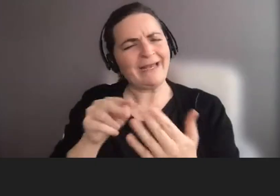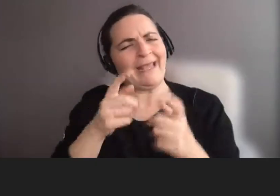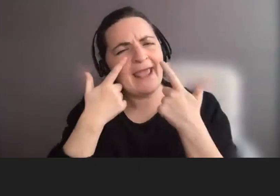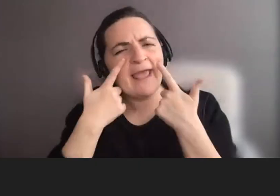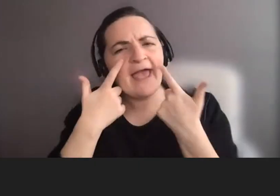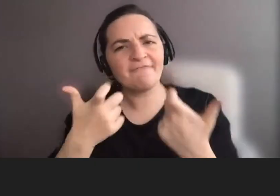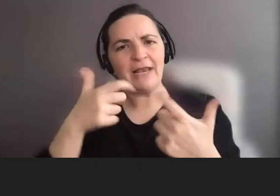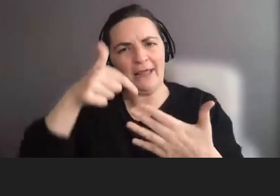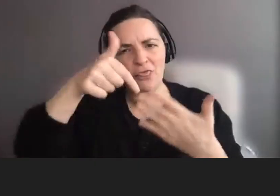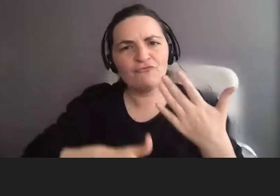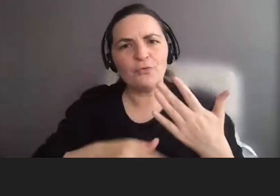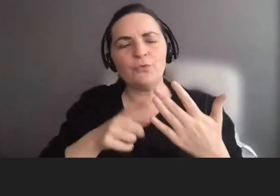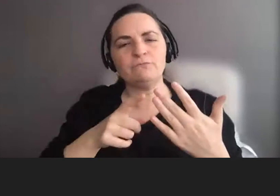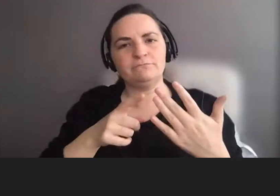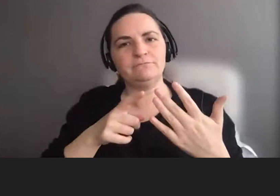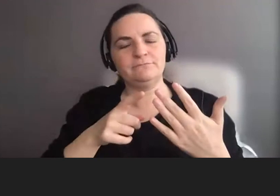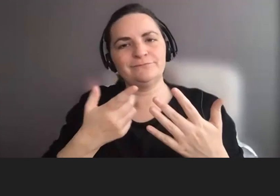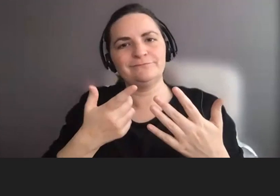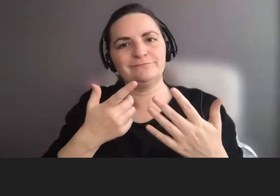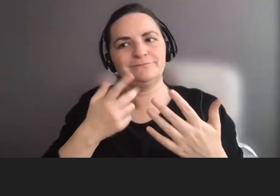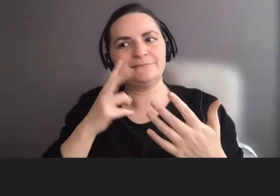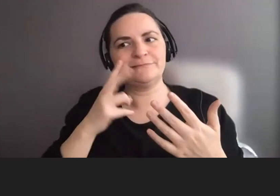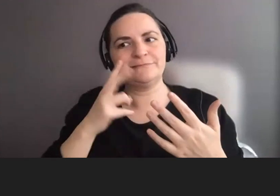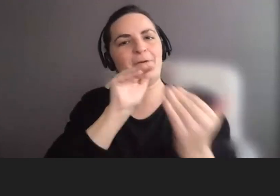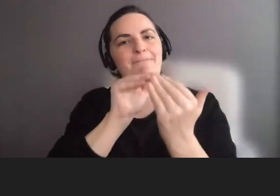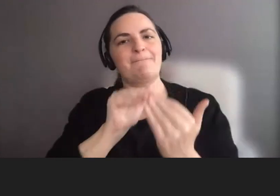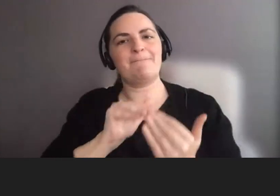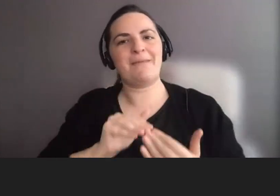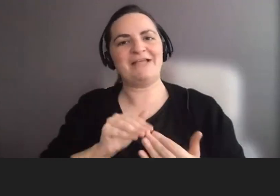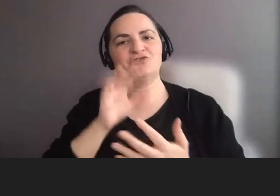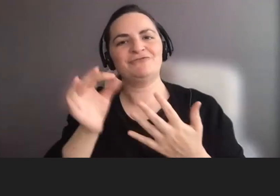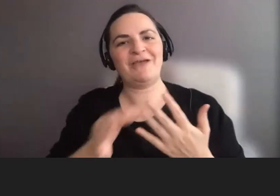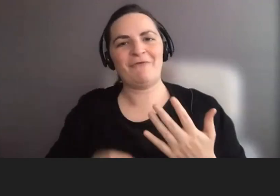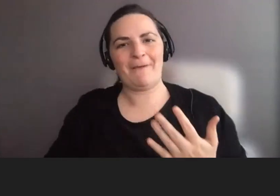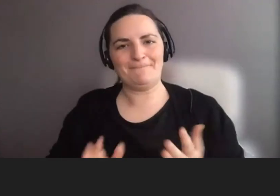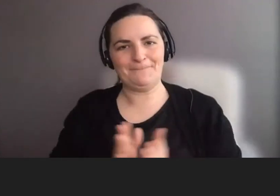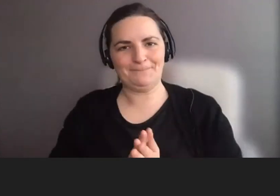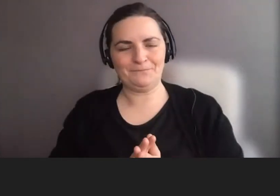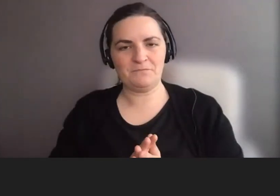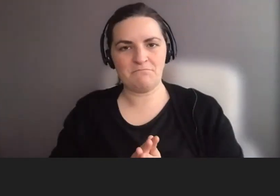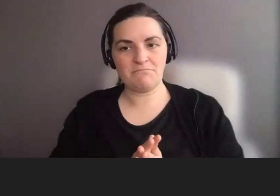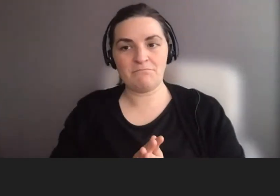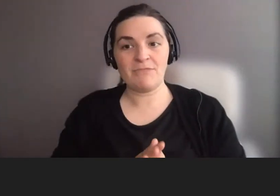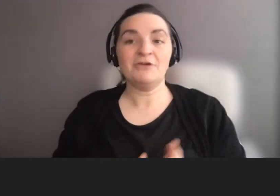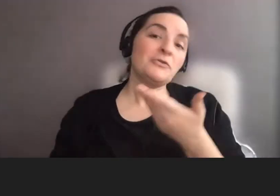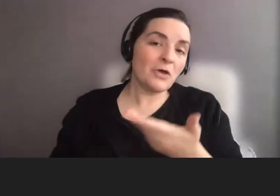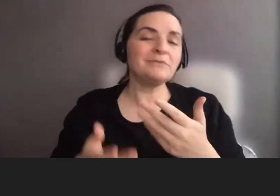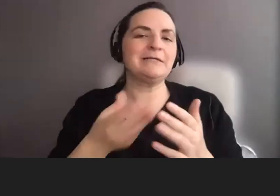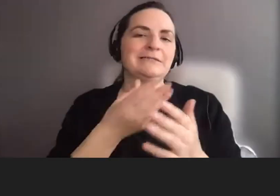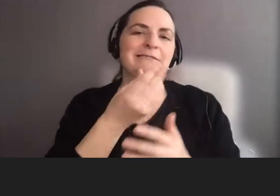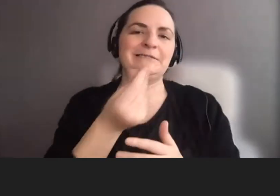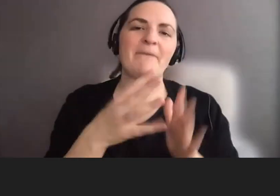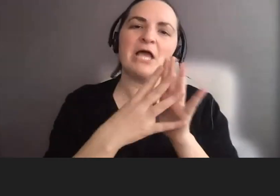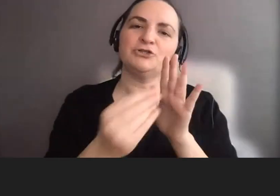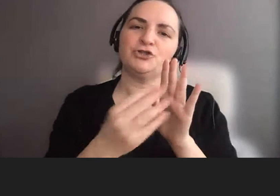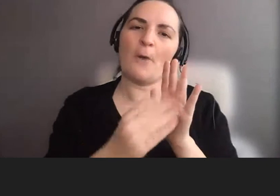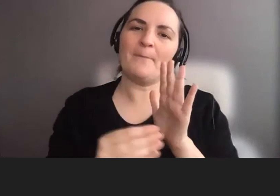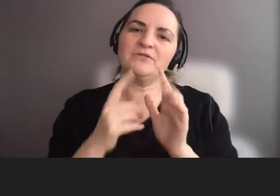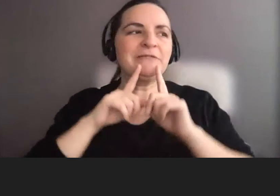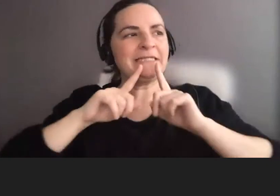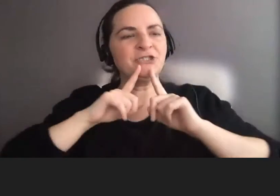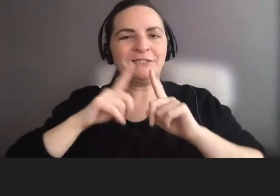Okay, so those are some examples of the thinking that a teacher might have to have when looking at a pupil's